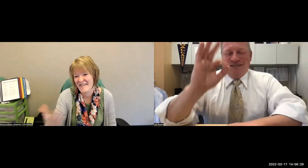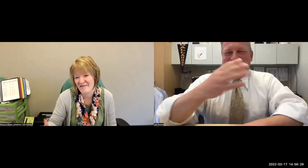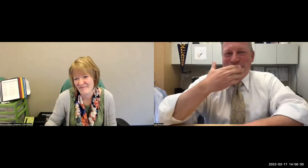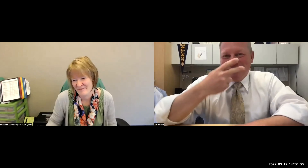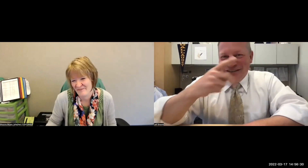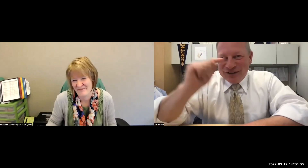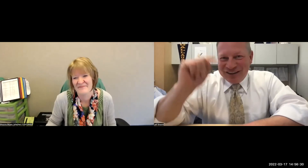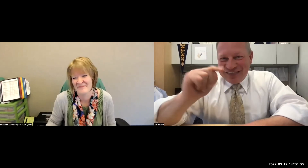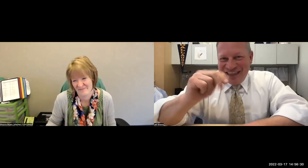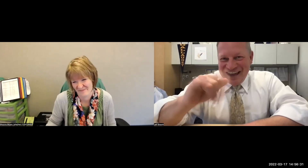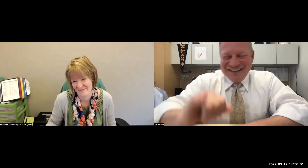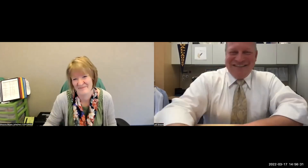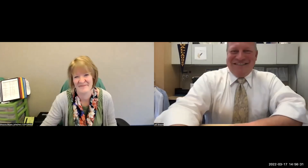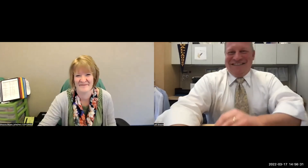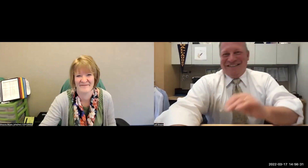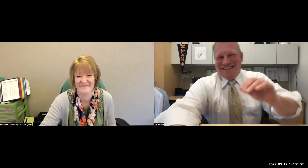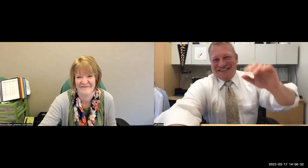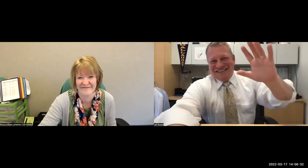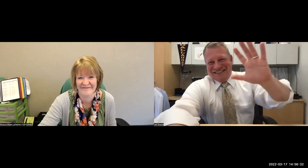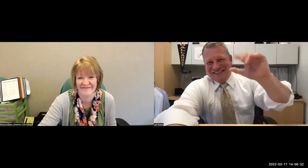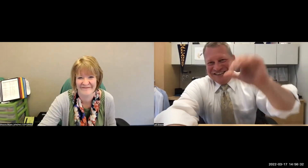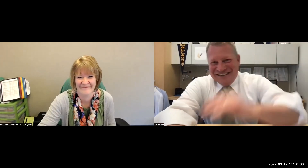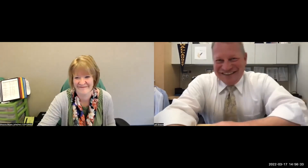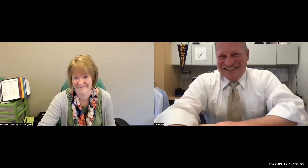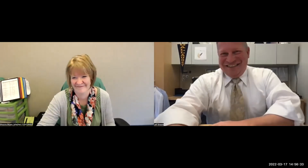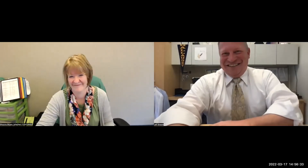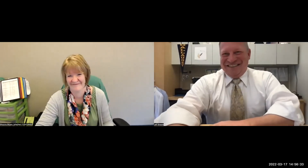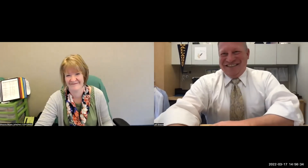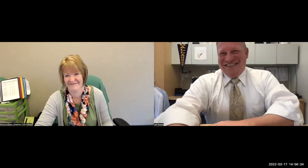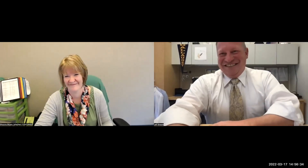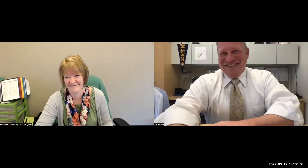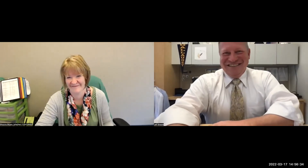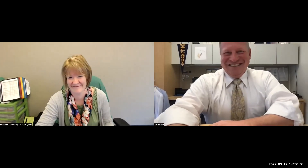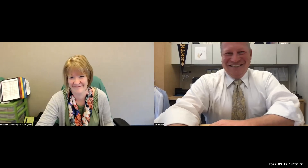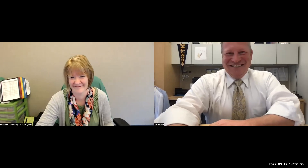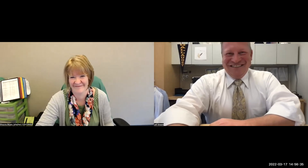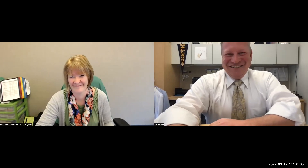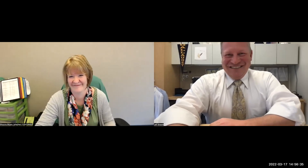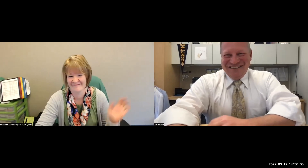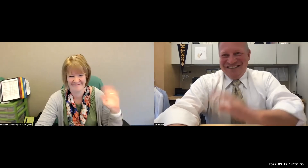Yes, you're welcome. Thank you, everybody. Great presentation today. Nice to see you. Okay,